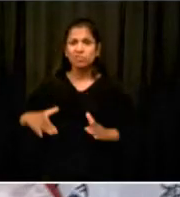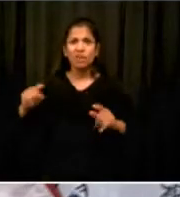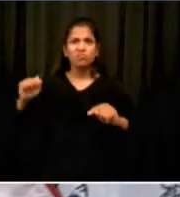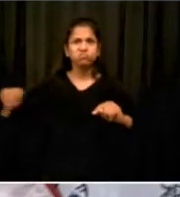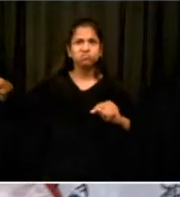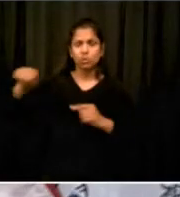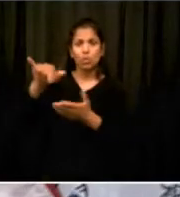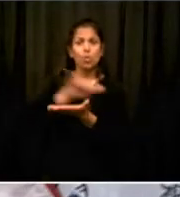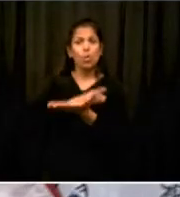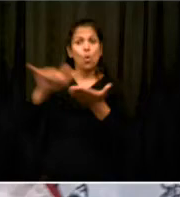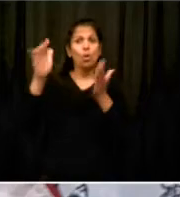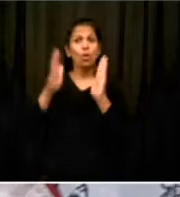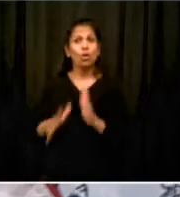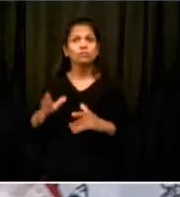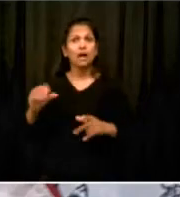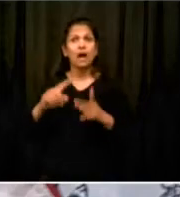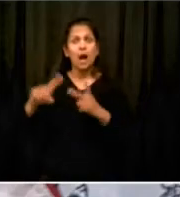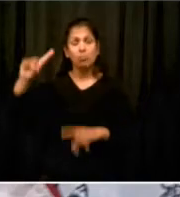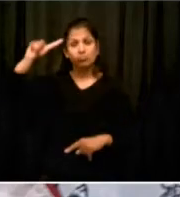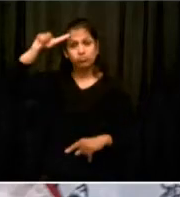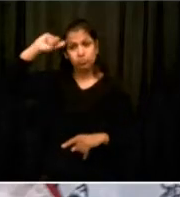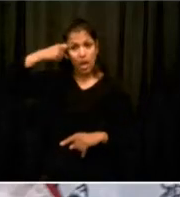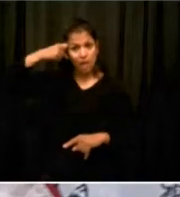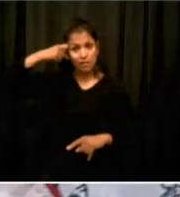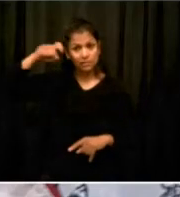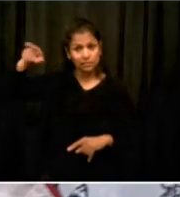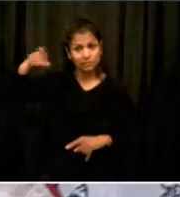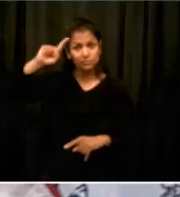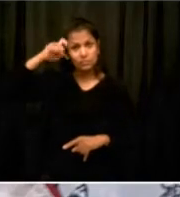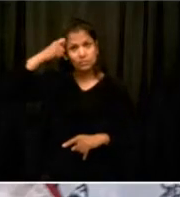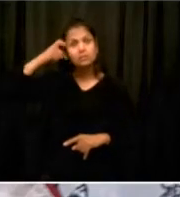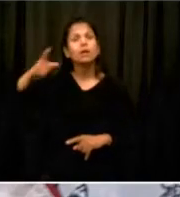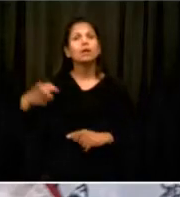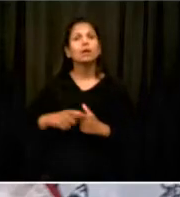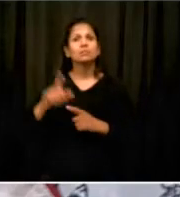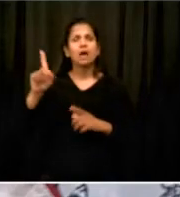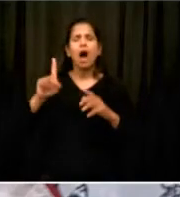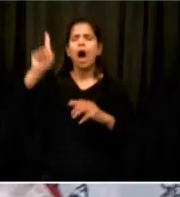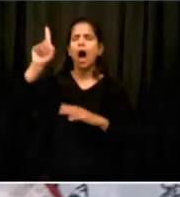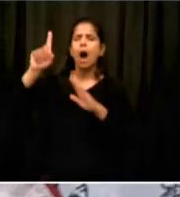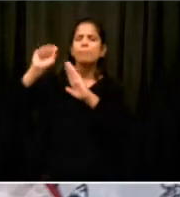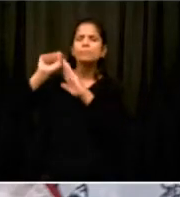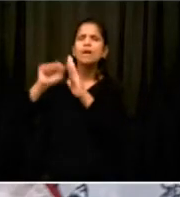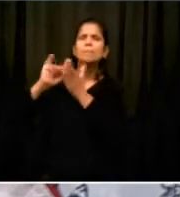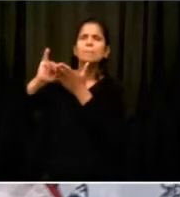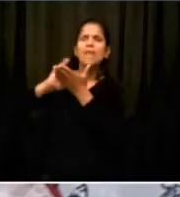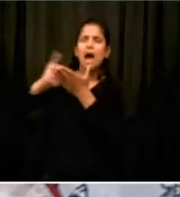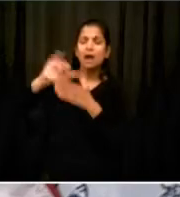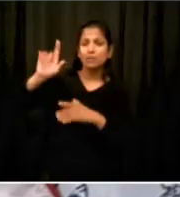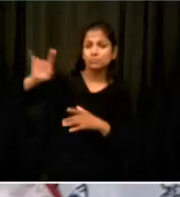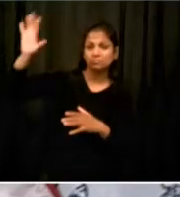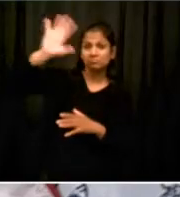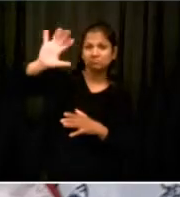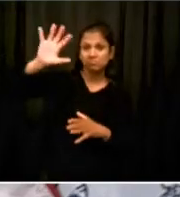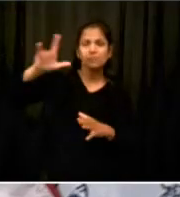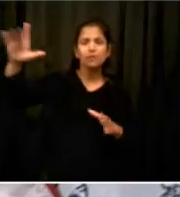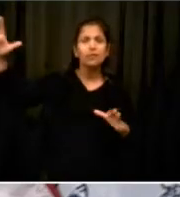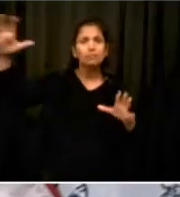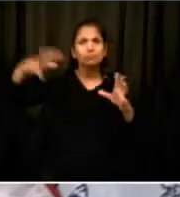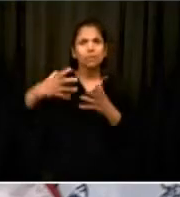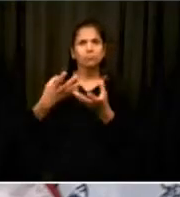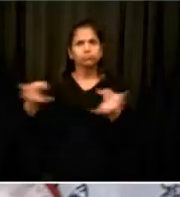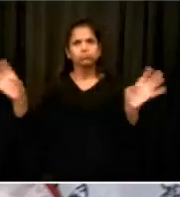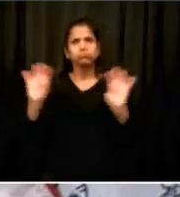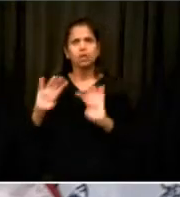Bronx Vanguard, and really impressive work laid out to me. A vision of how to address a lot of the most